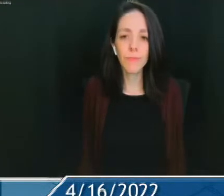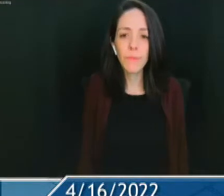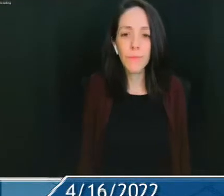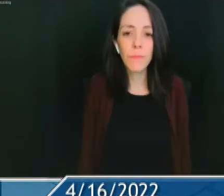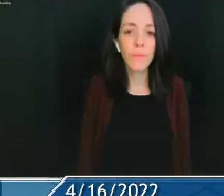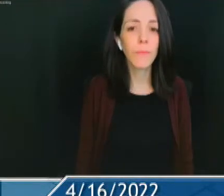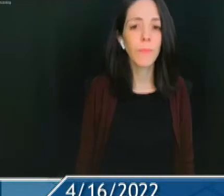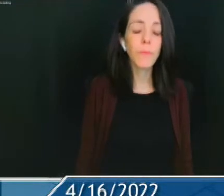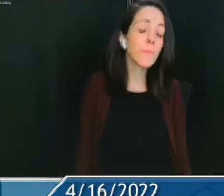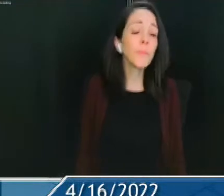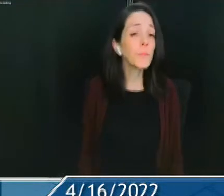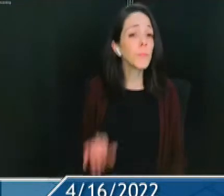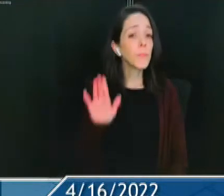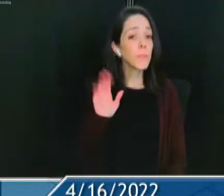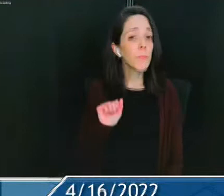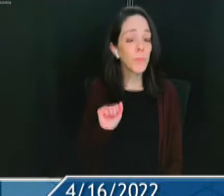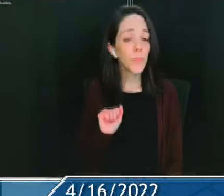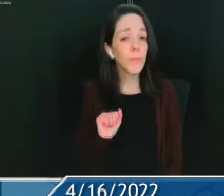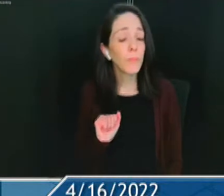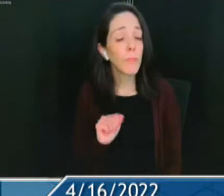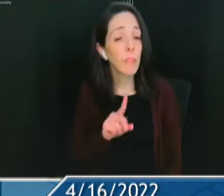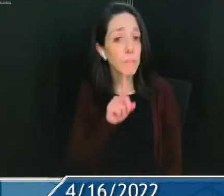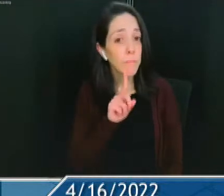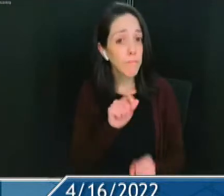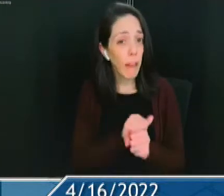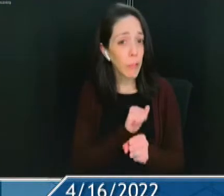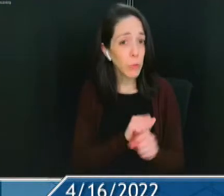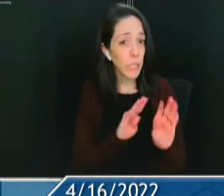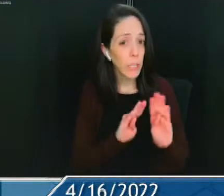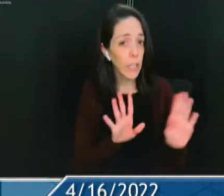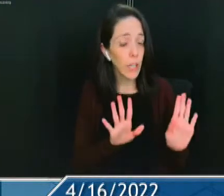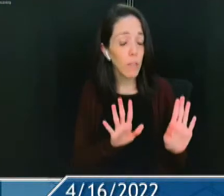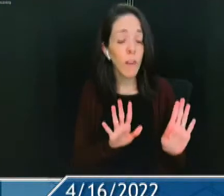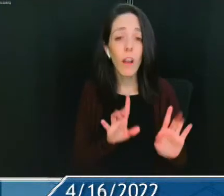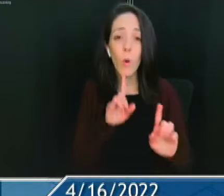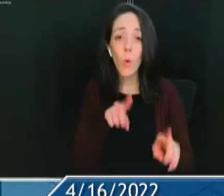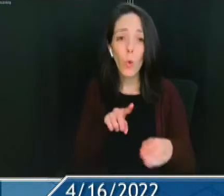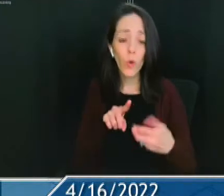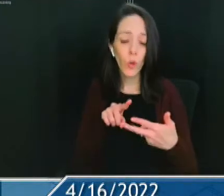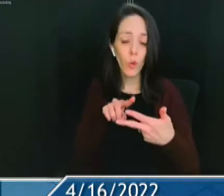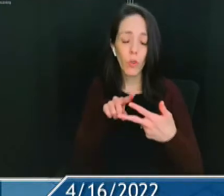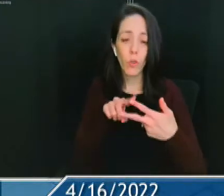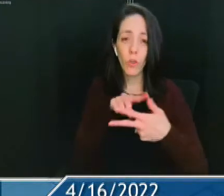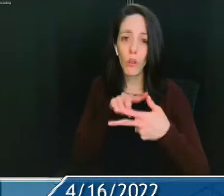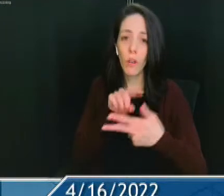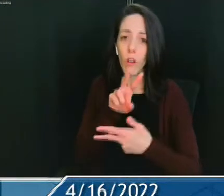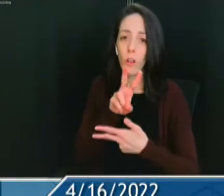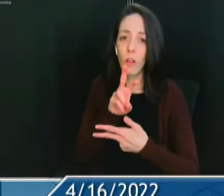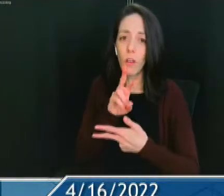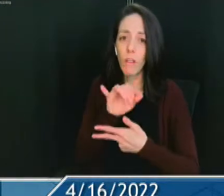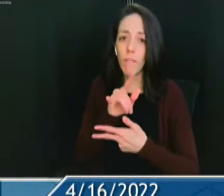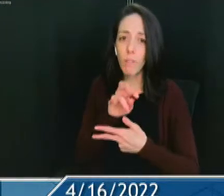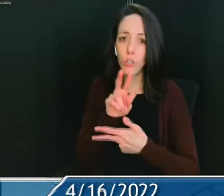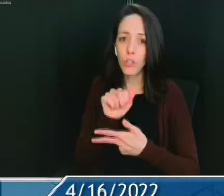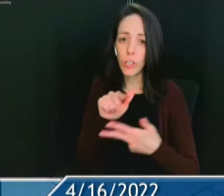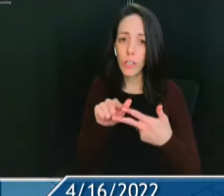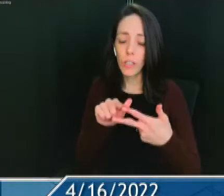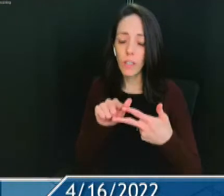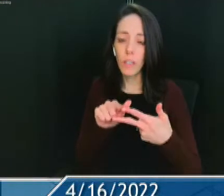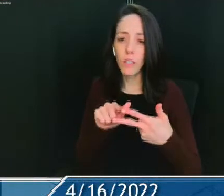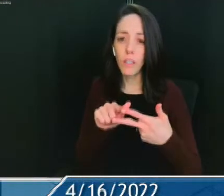Actually, the order should be Virginia Ellaby first, Wendy Rom second, and Kate